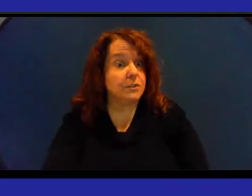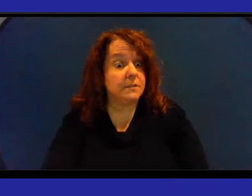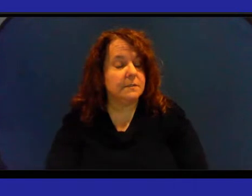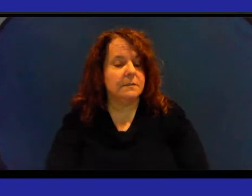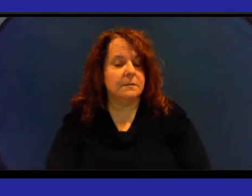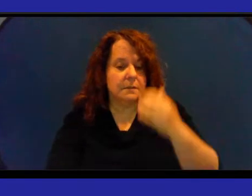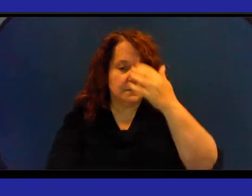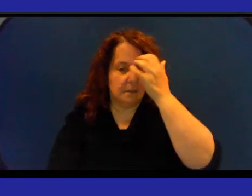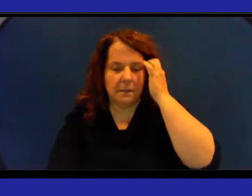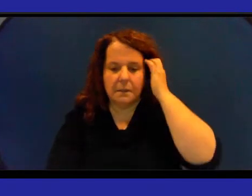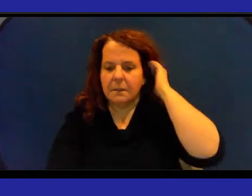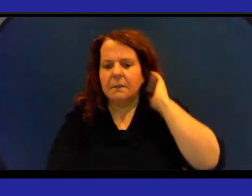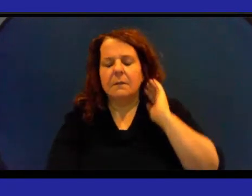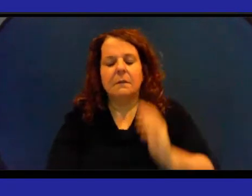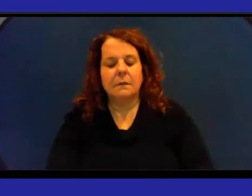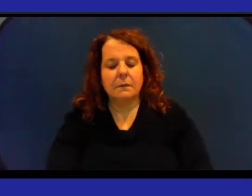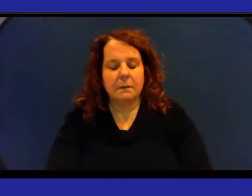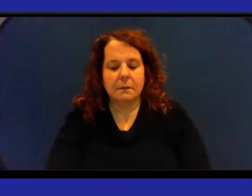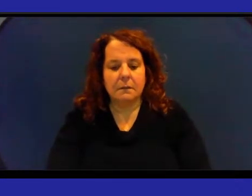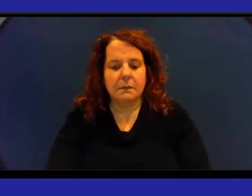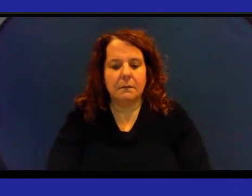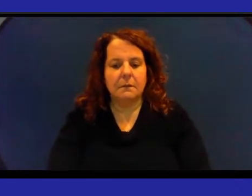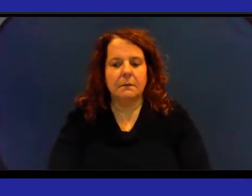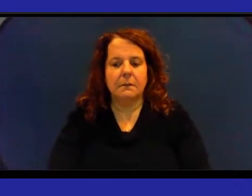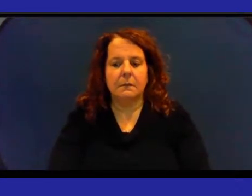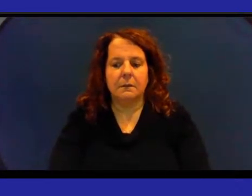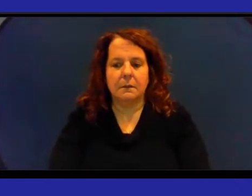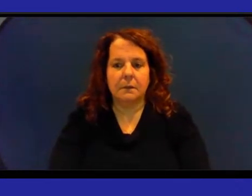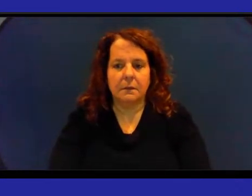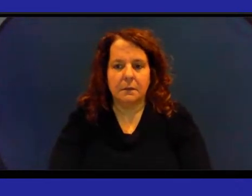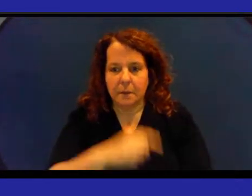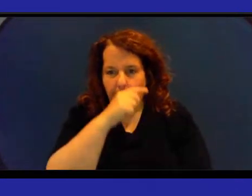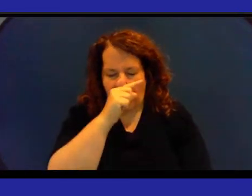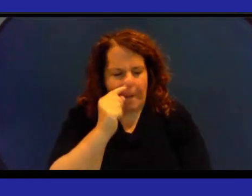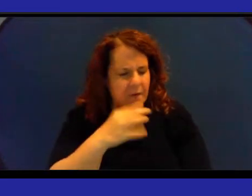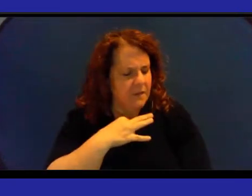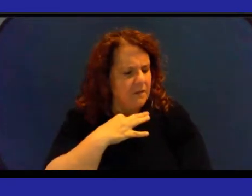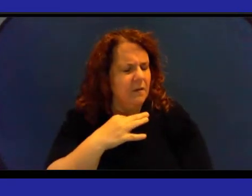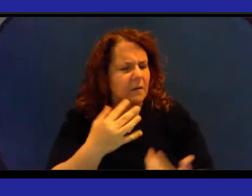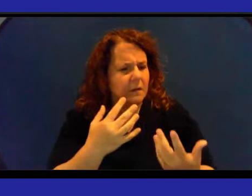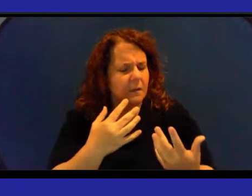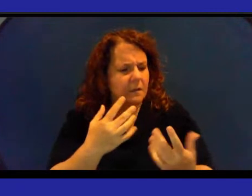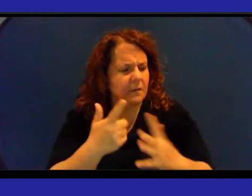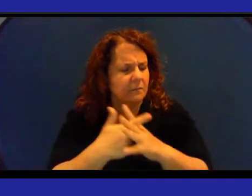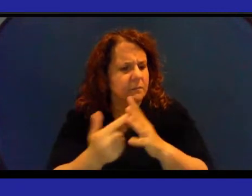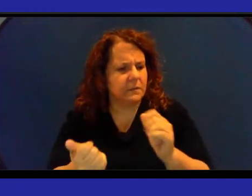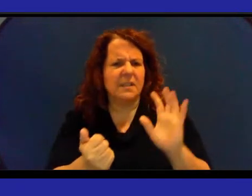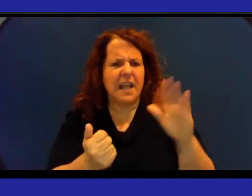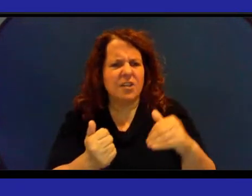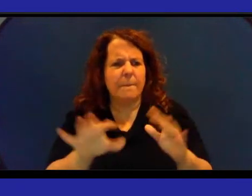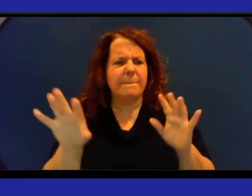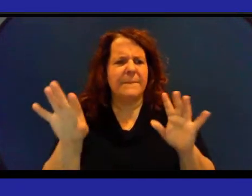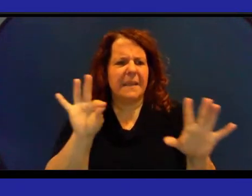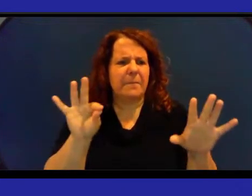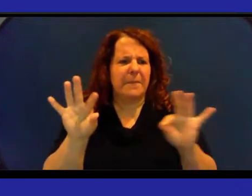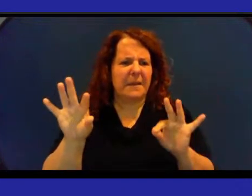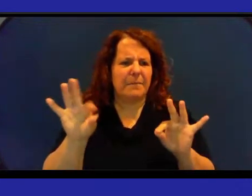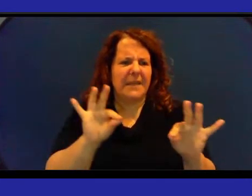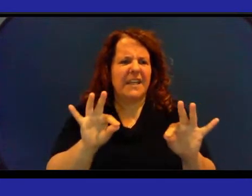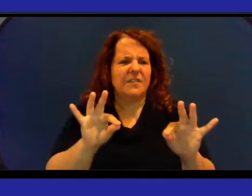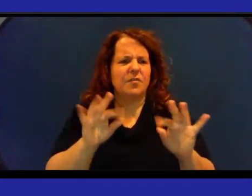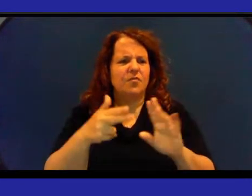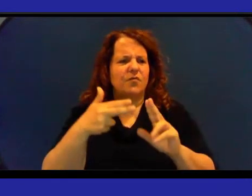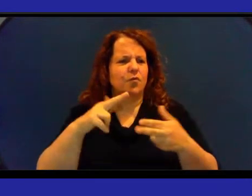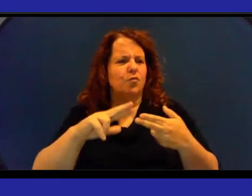Well, I didn't want to, it was on a page that, No, it's okay. I think it's better. She's only selecting a few slides, so it's good to ask the